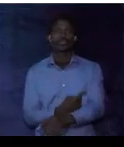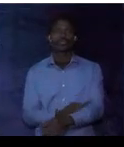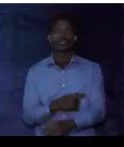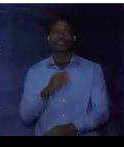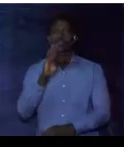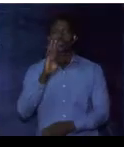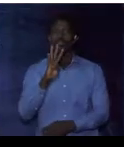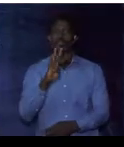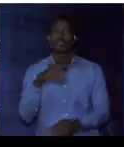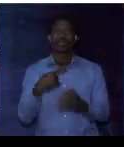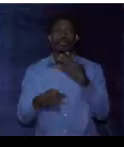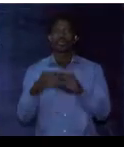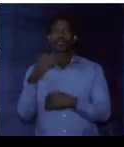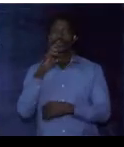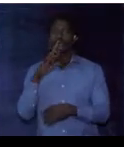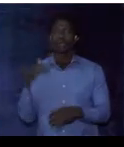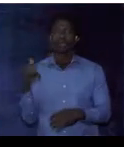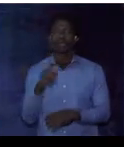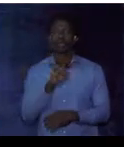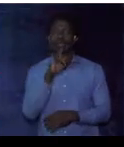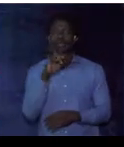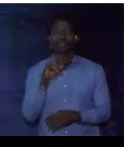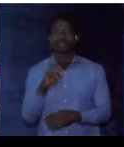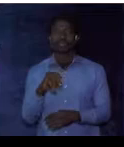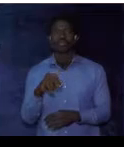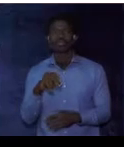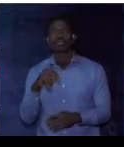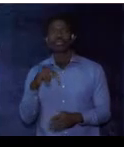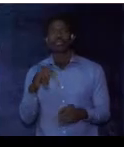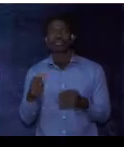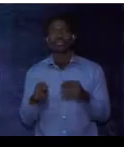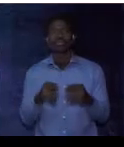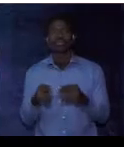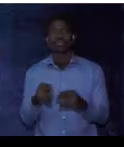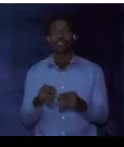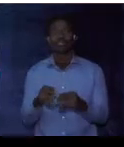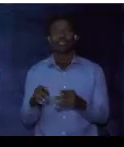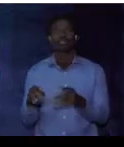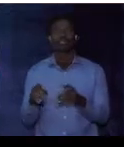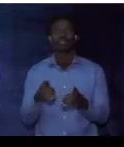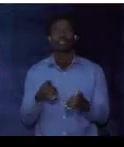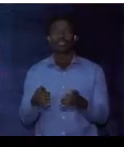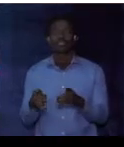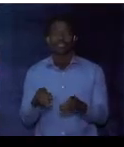different types of essay here. What are they? The narrative,